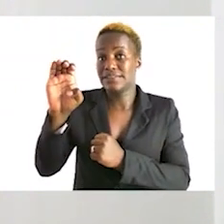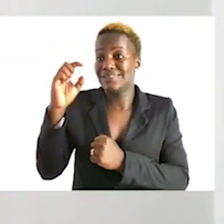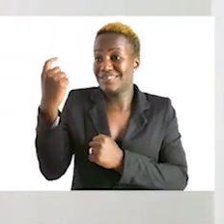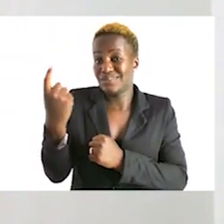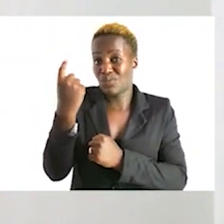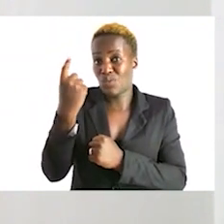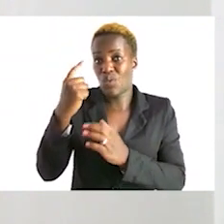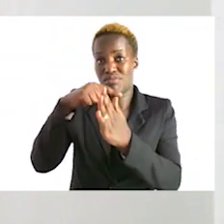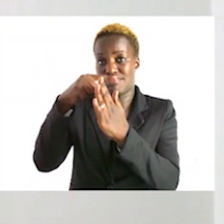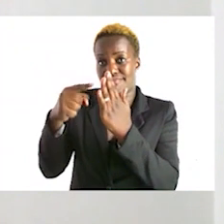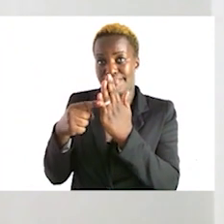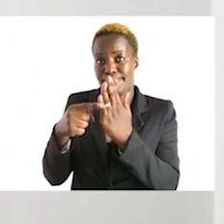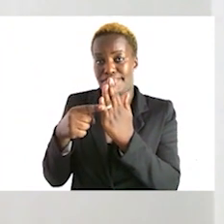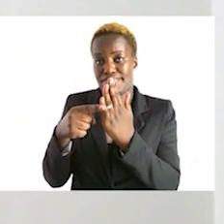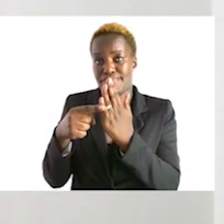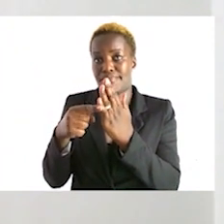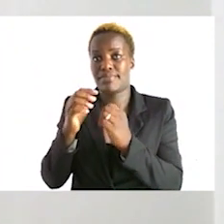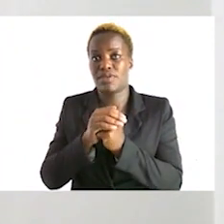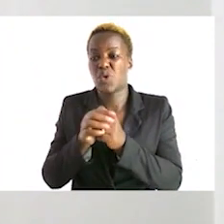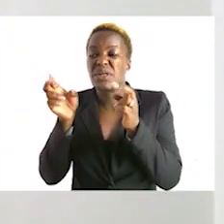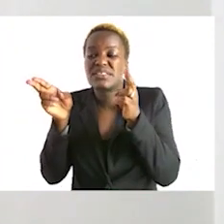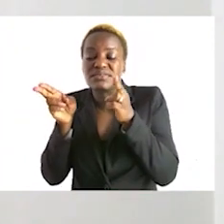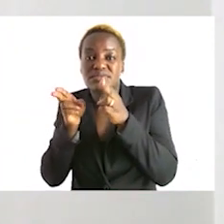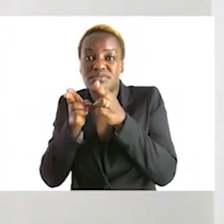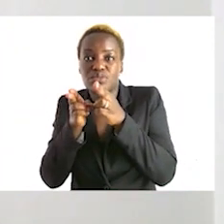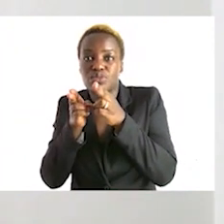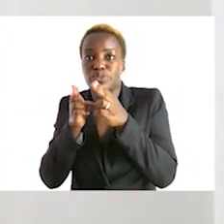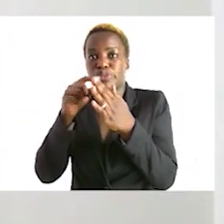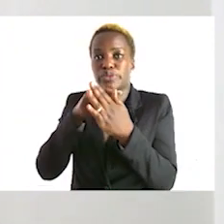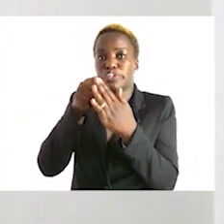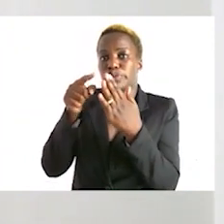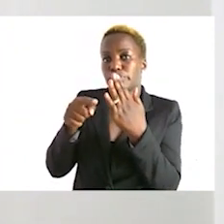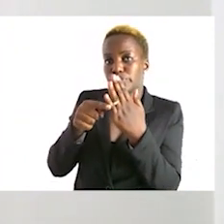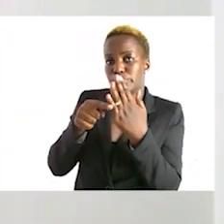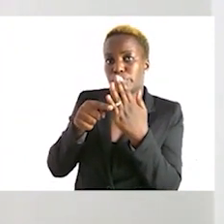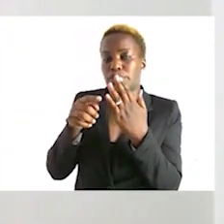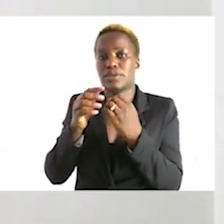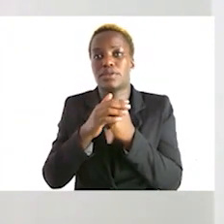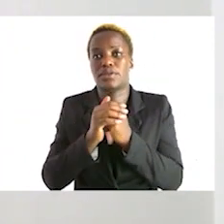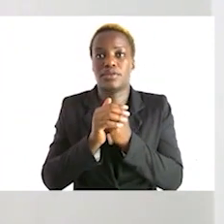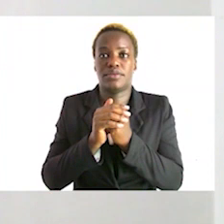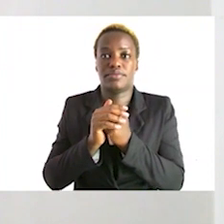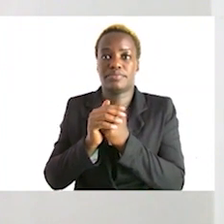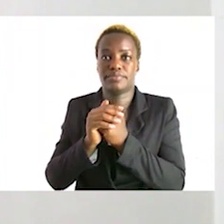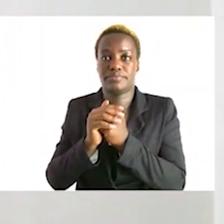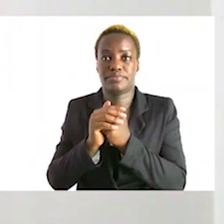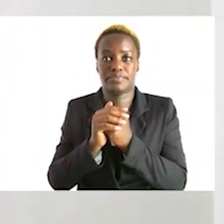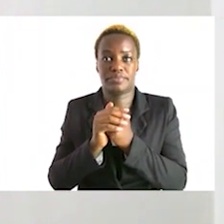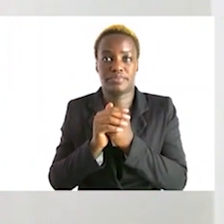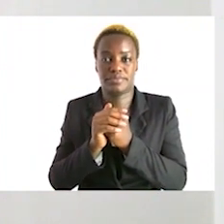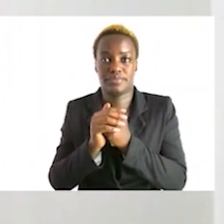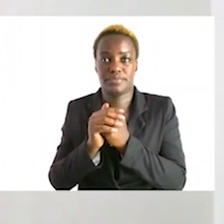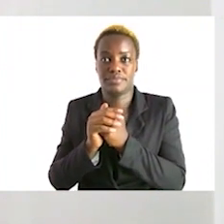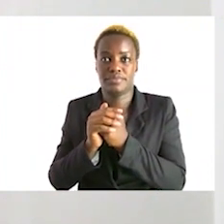it E, but when we have to pronounce it in a word, it changes the sound and it becomes the E sound. Can you